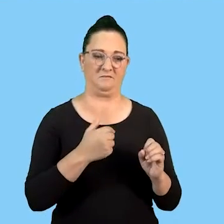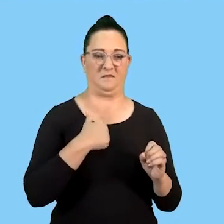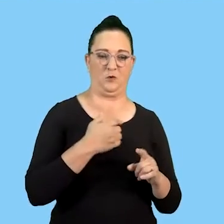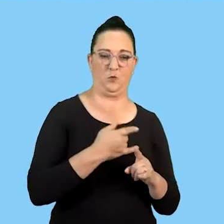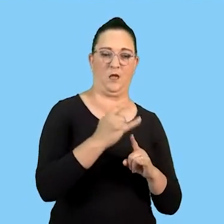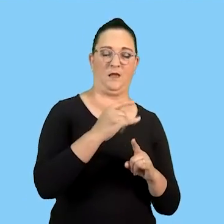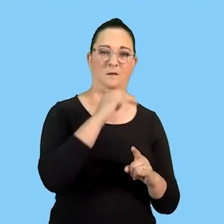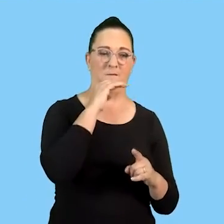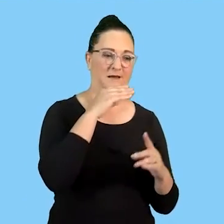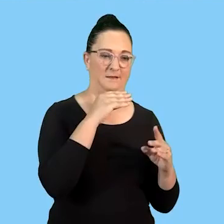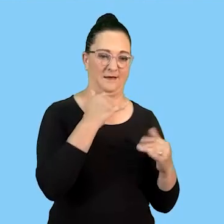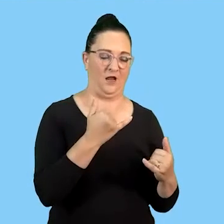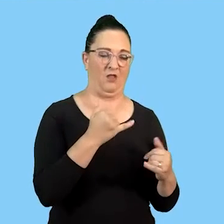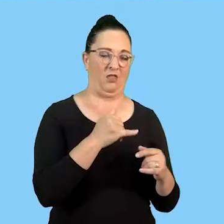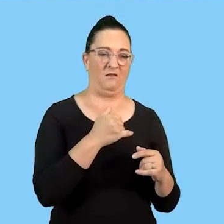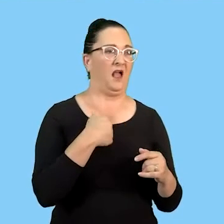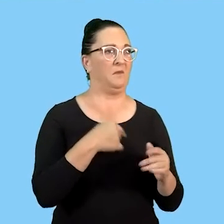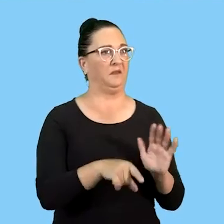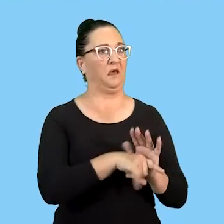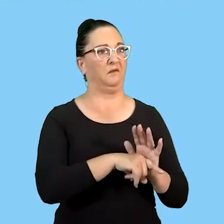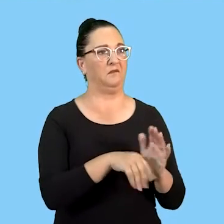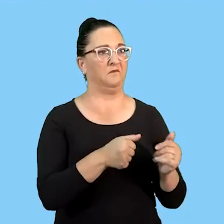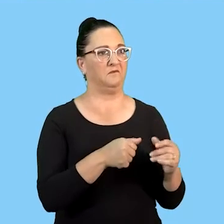negative impact on the company's productivity.